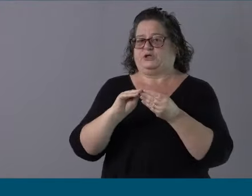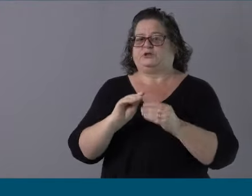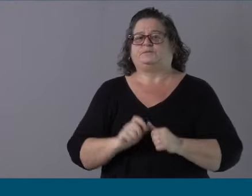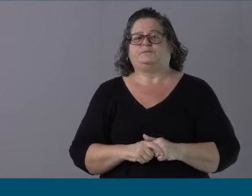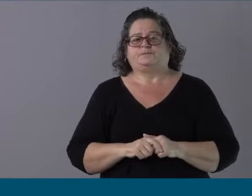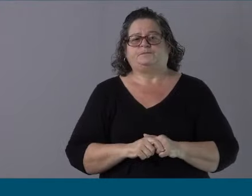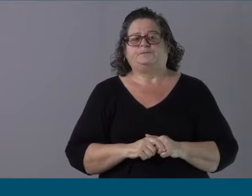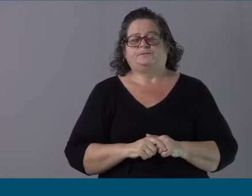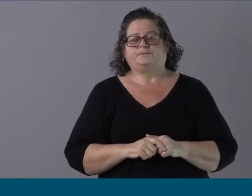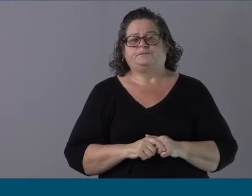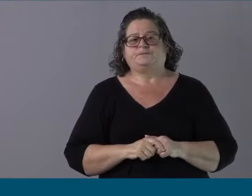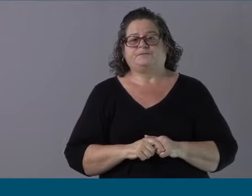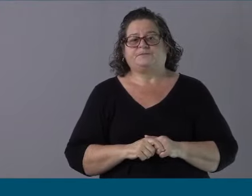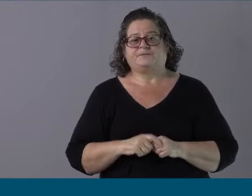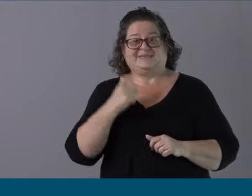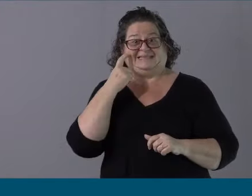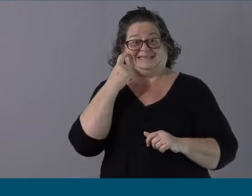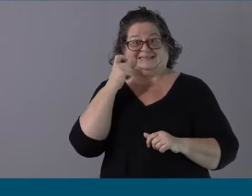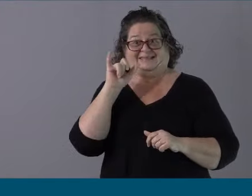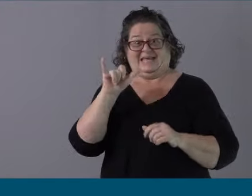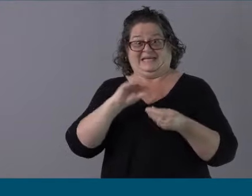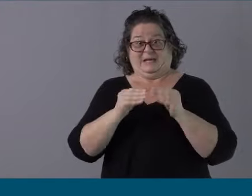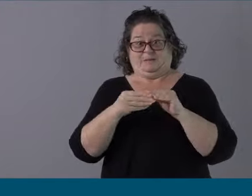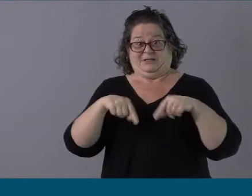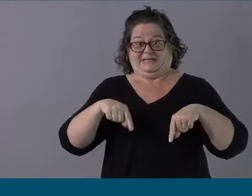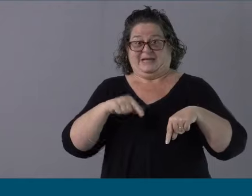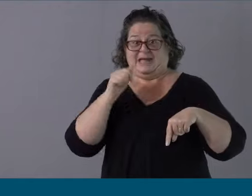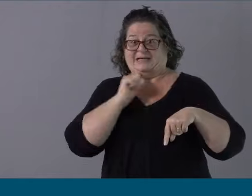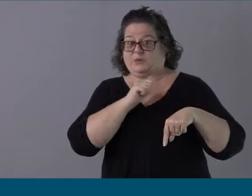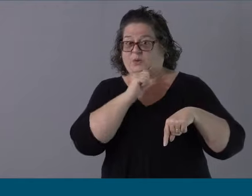Here are the latest numbers for the state of Arizona.